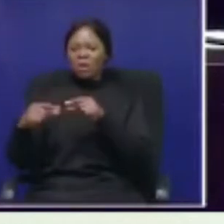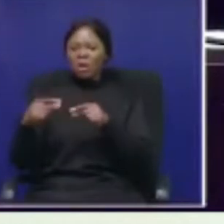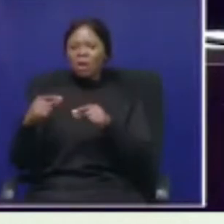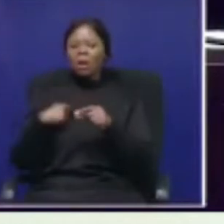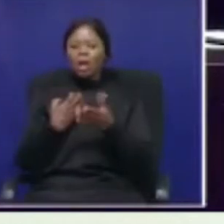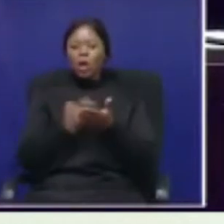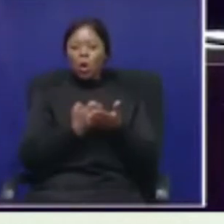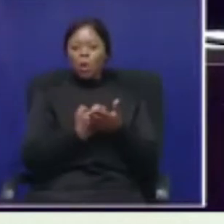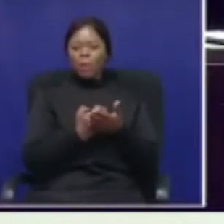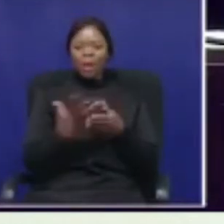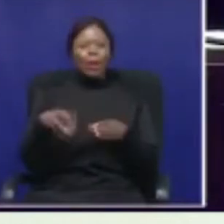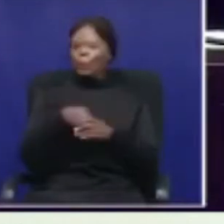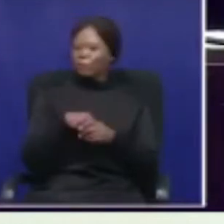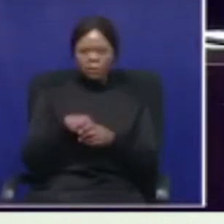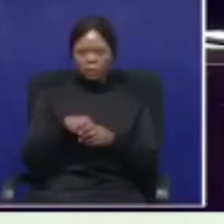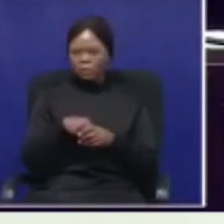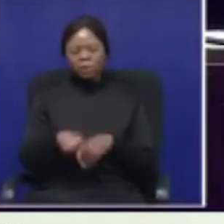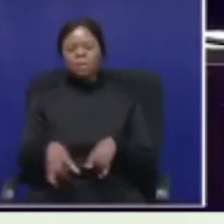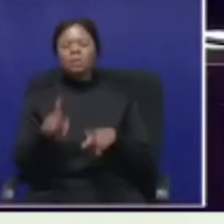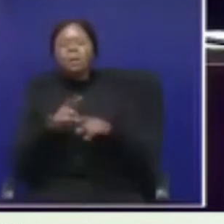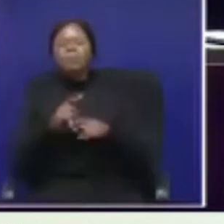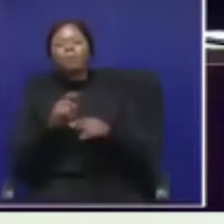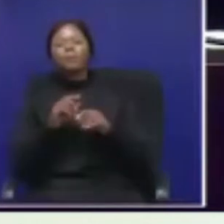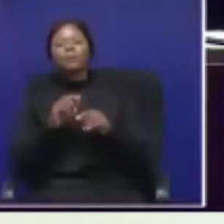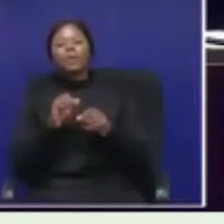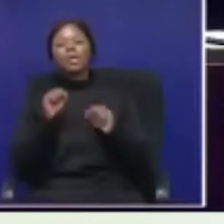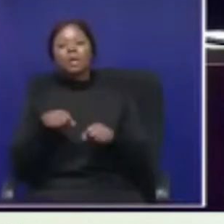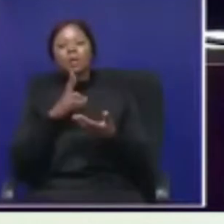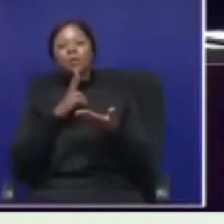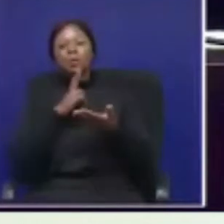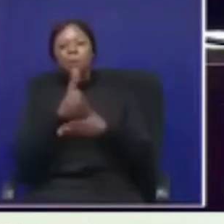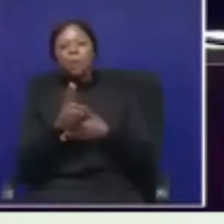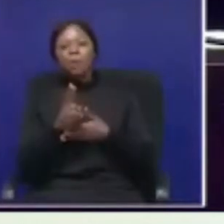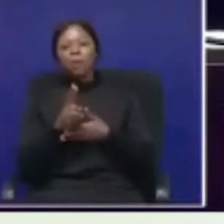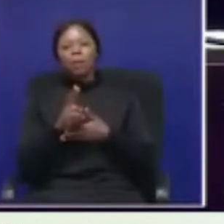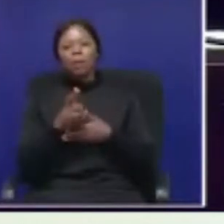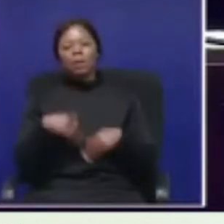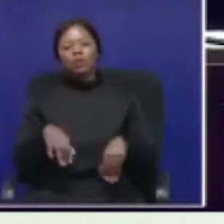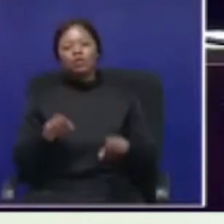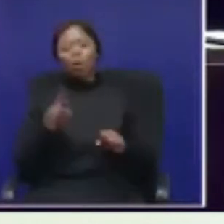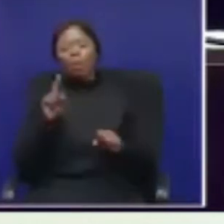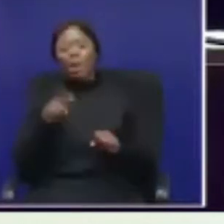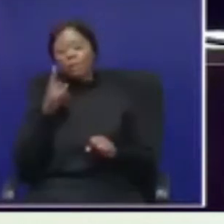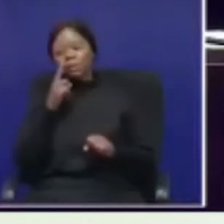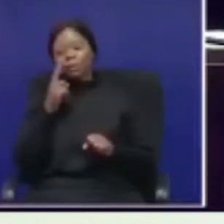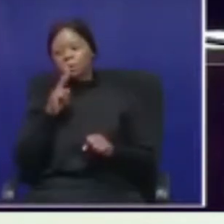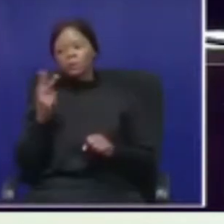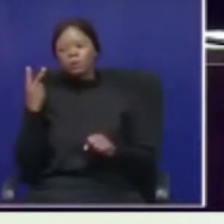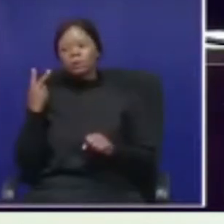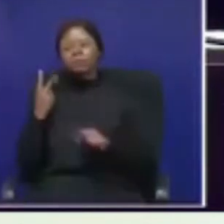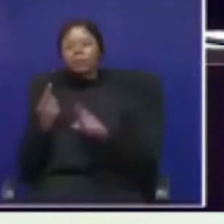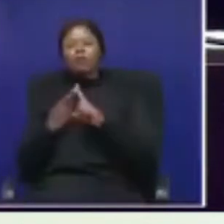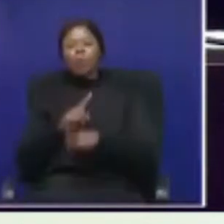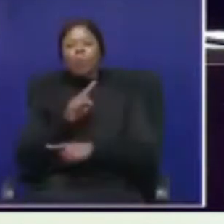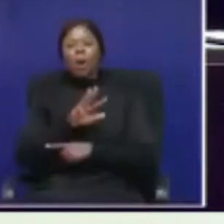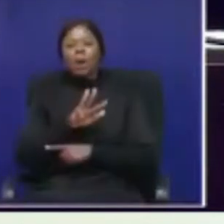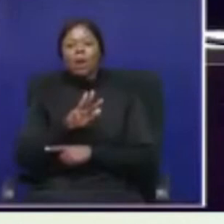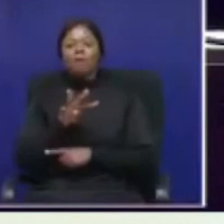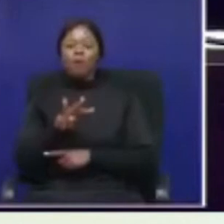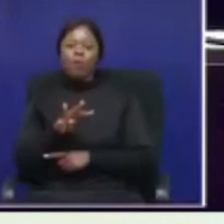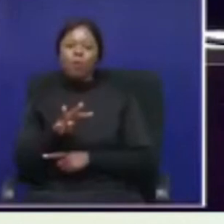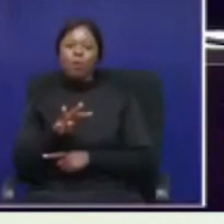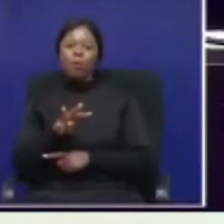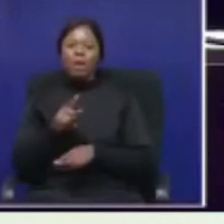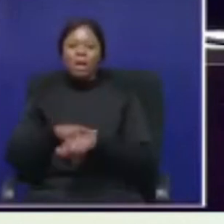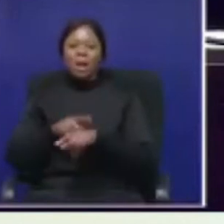them. Yes, Honourable Chairperson, we must acknowledge the efforts made since 1994. From the